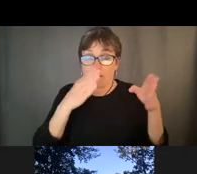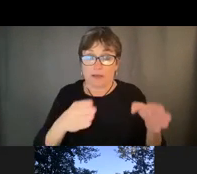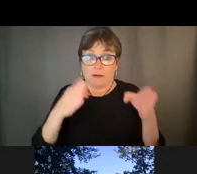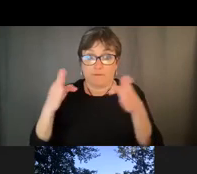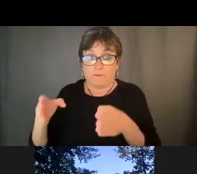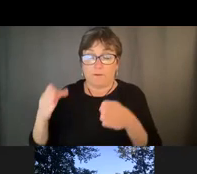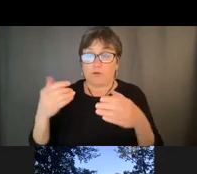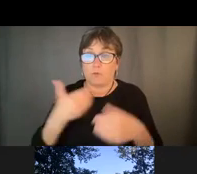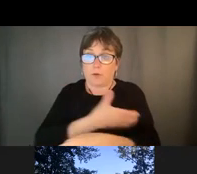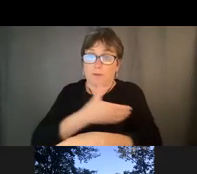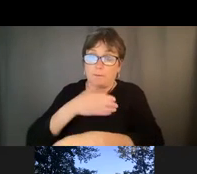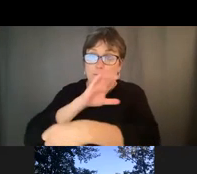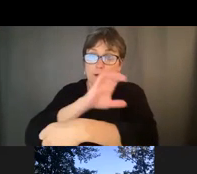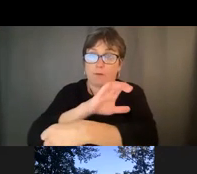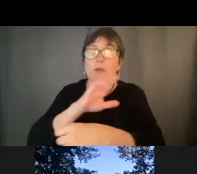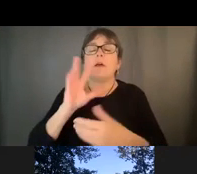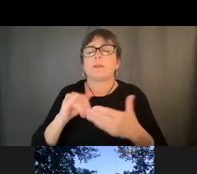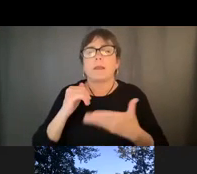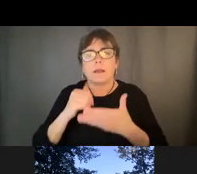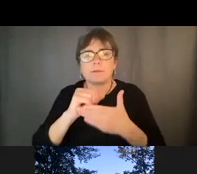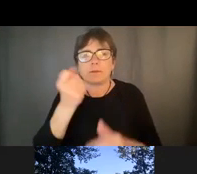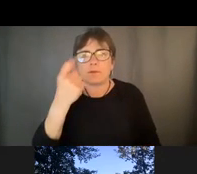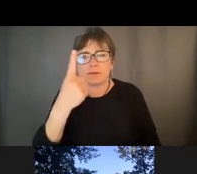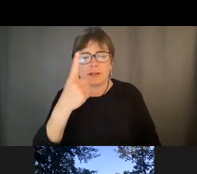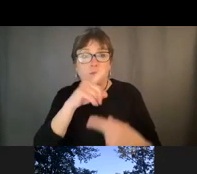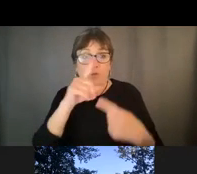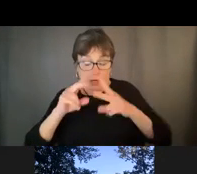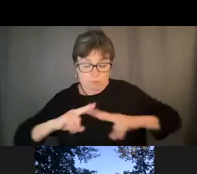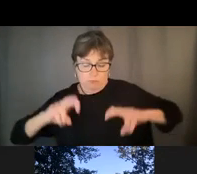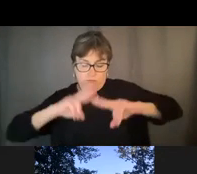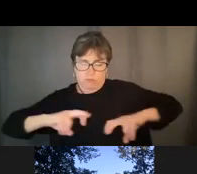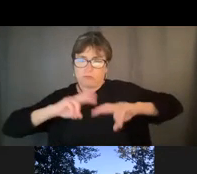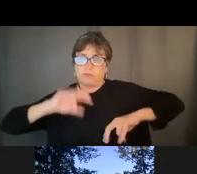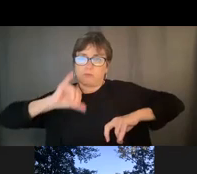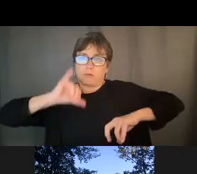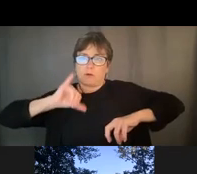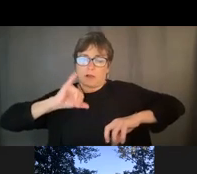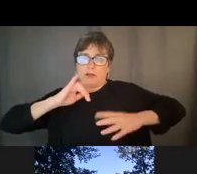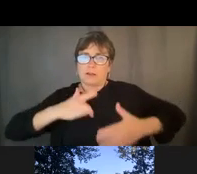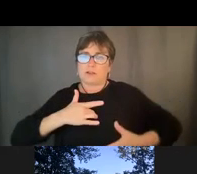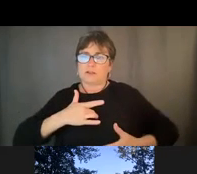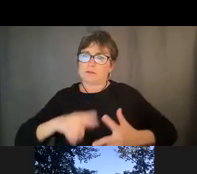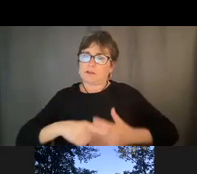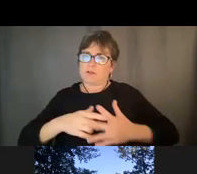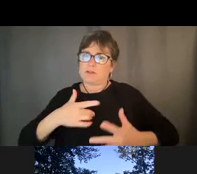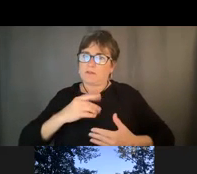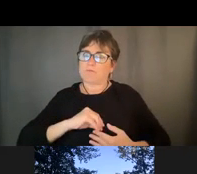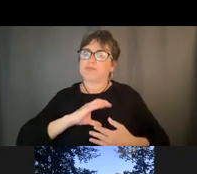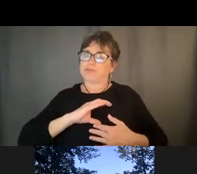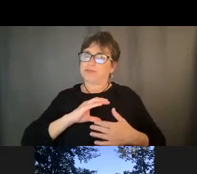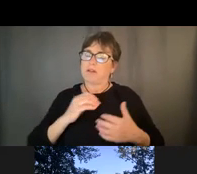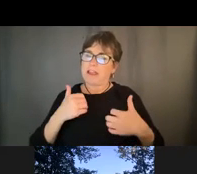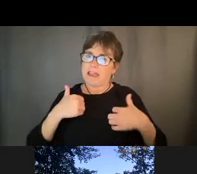help youth understand who they are, and youth can start to feel valued and empowered, right? So how can you help a